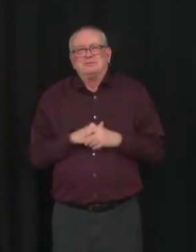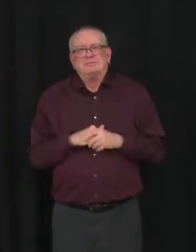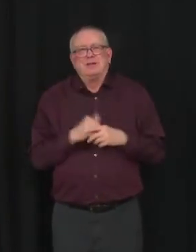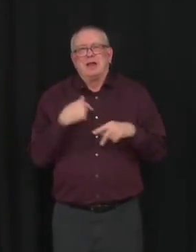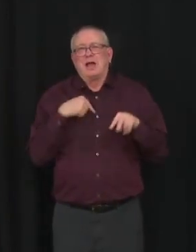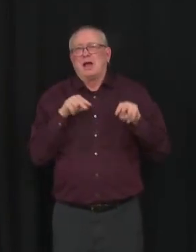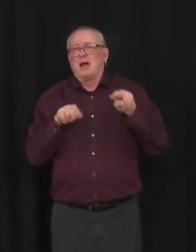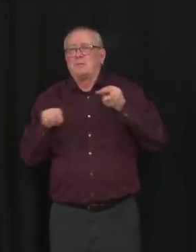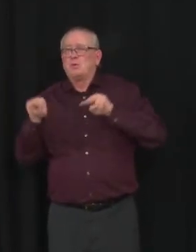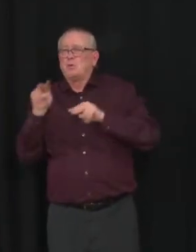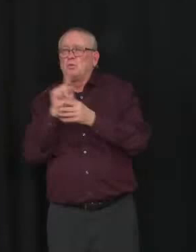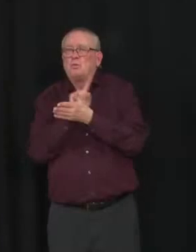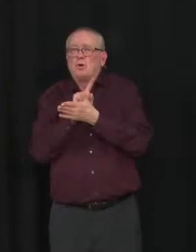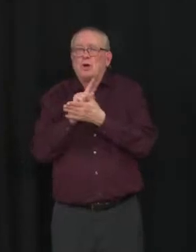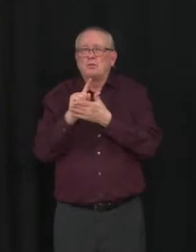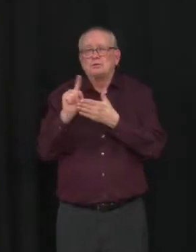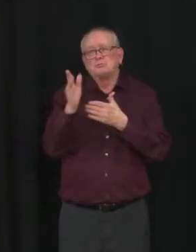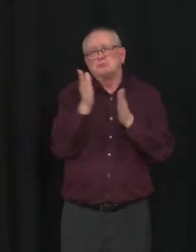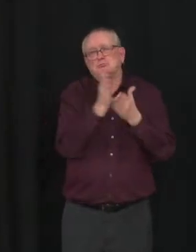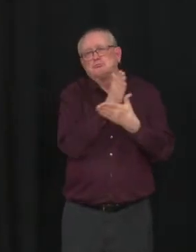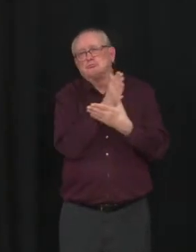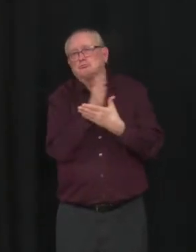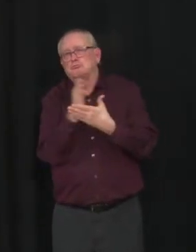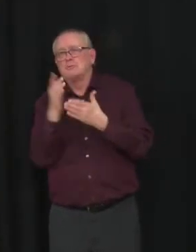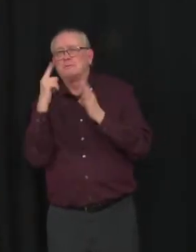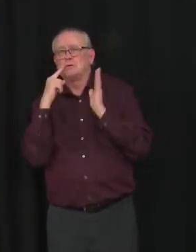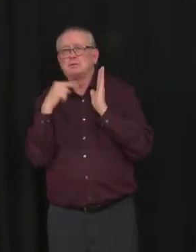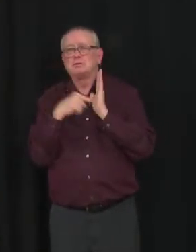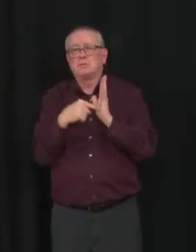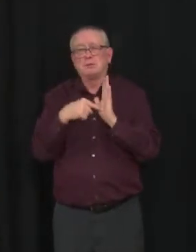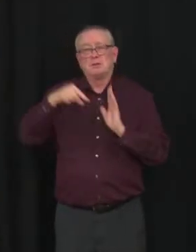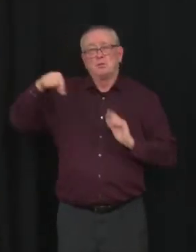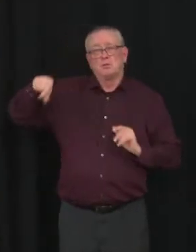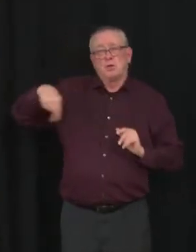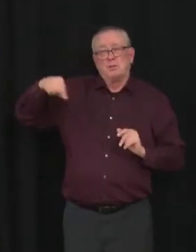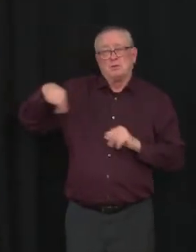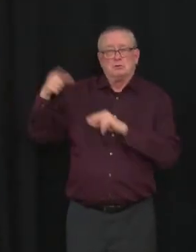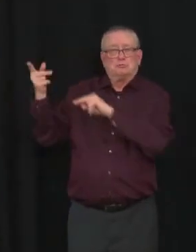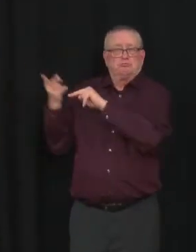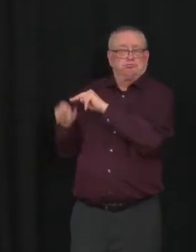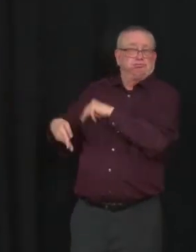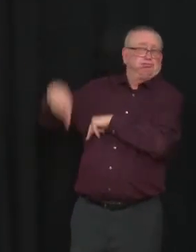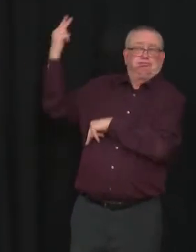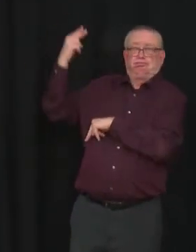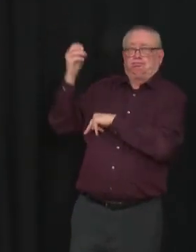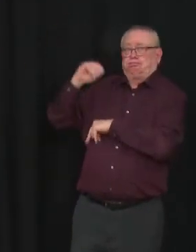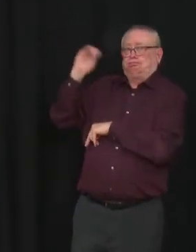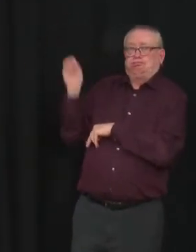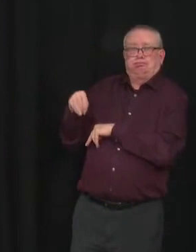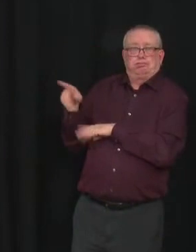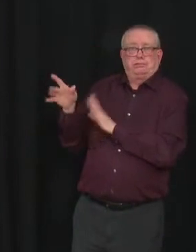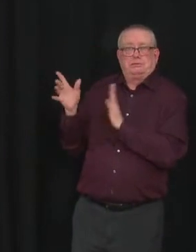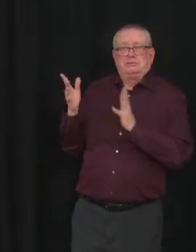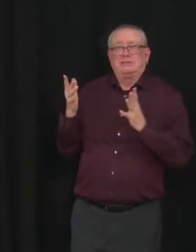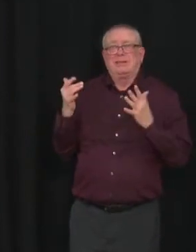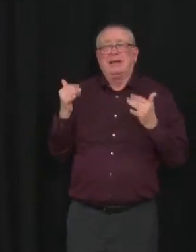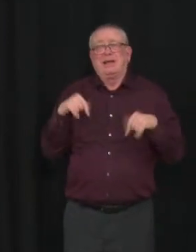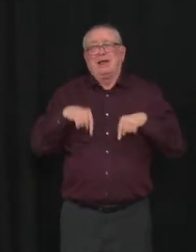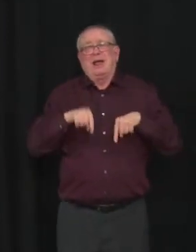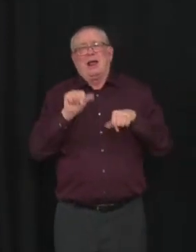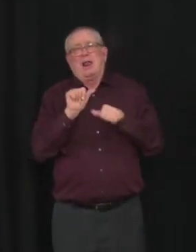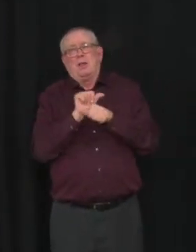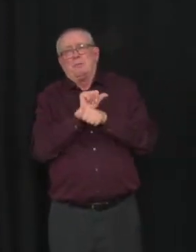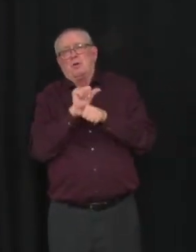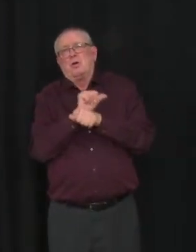per capita is 3 times higher in Quebec than it is here. Now, having said that, I fully expect that we are going to see rapid growth of Omicron. As you